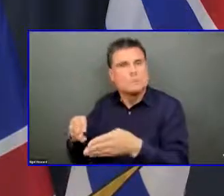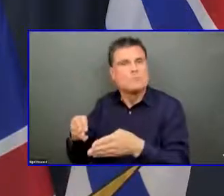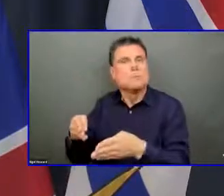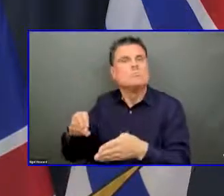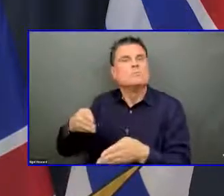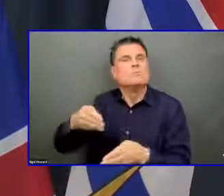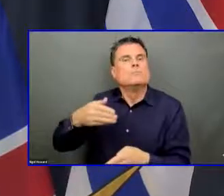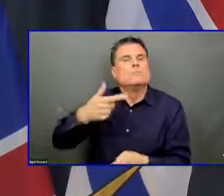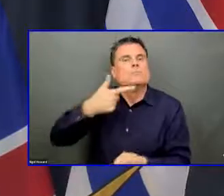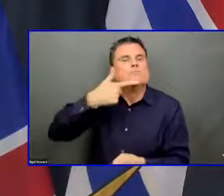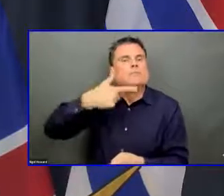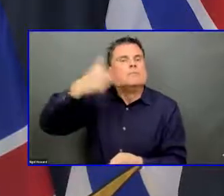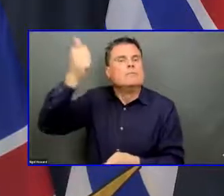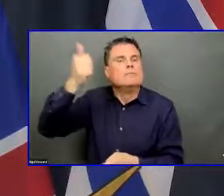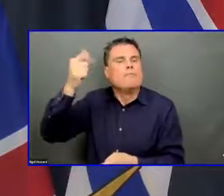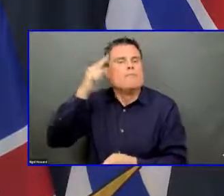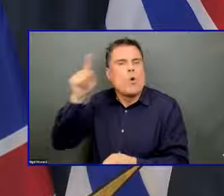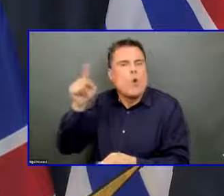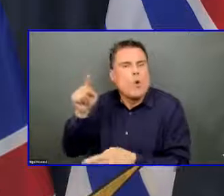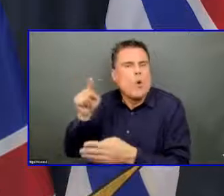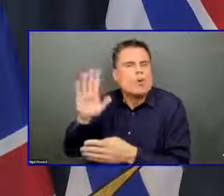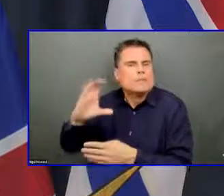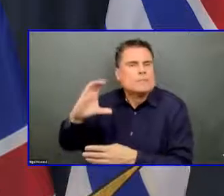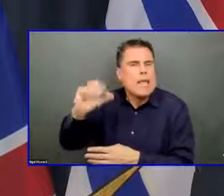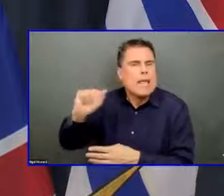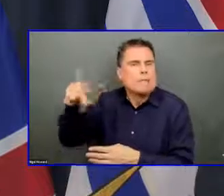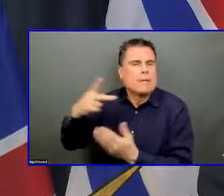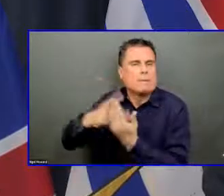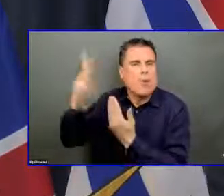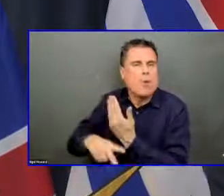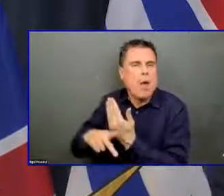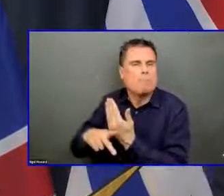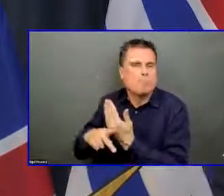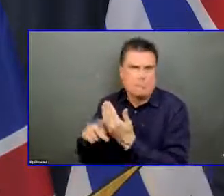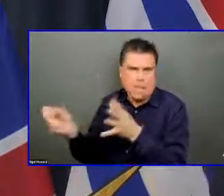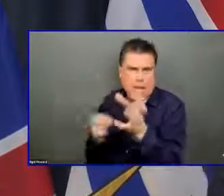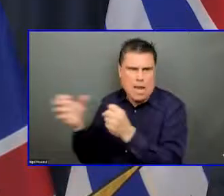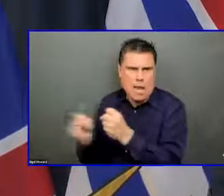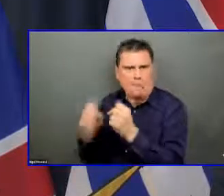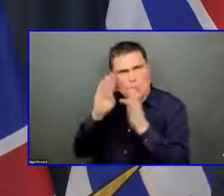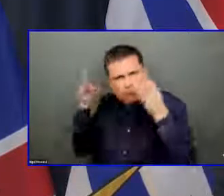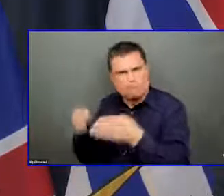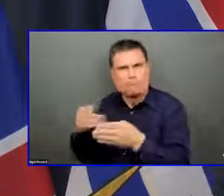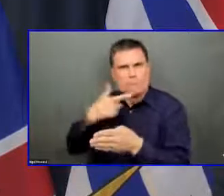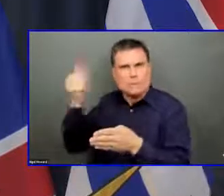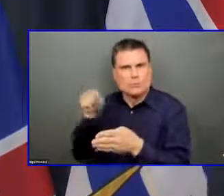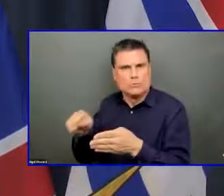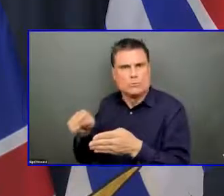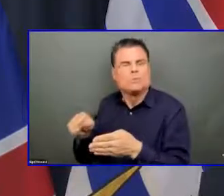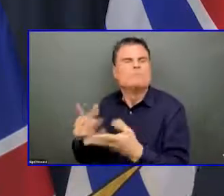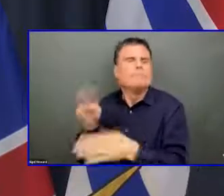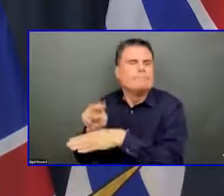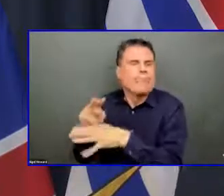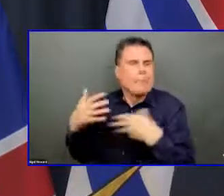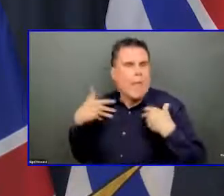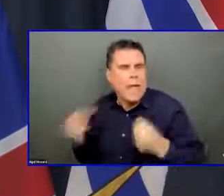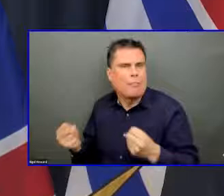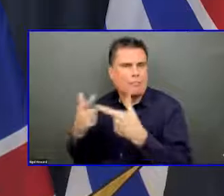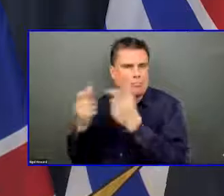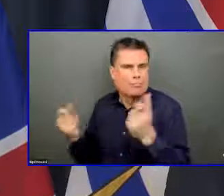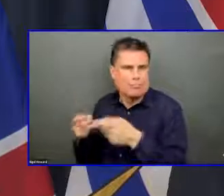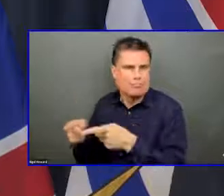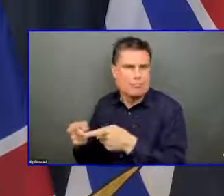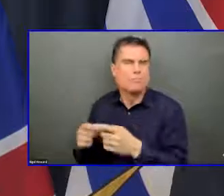years to hire 7,000 net new healthcare workers. So I wanted to just conclude very